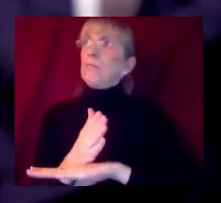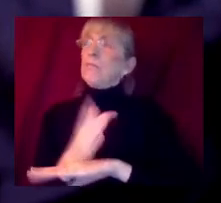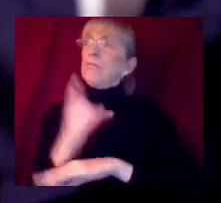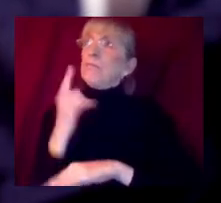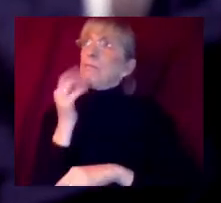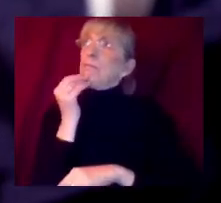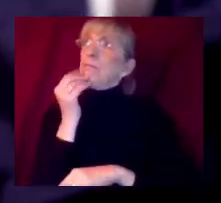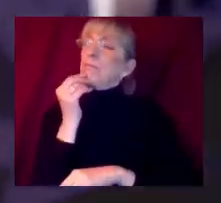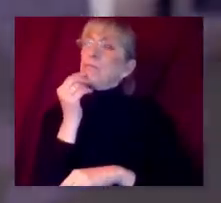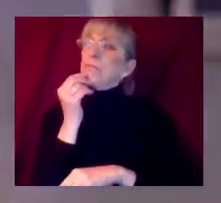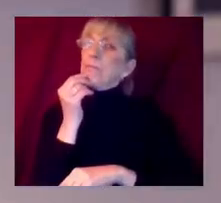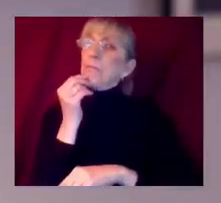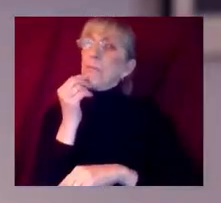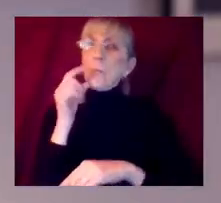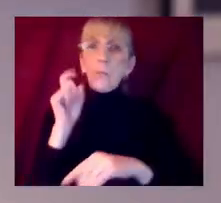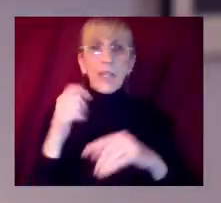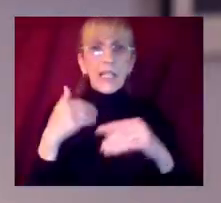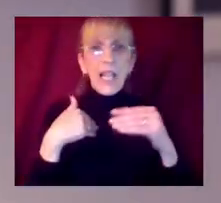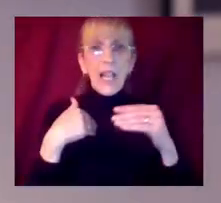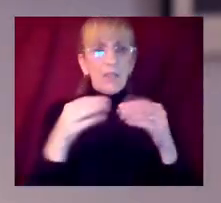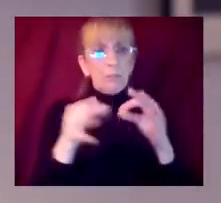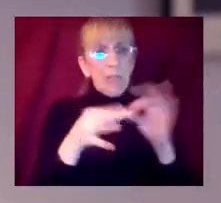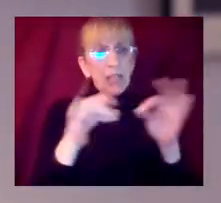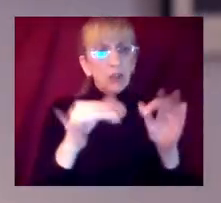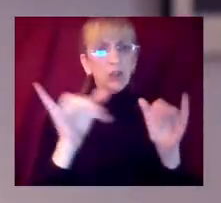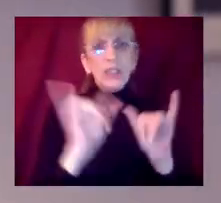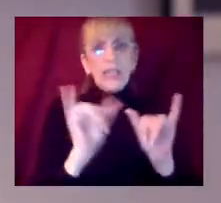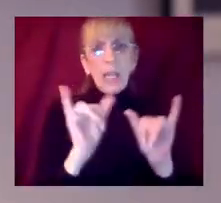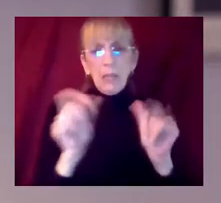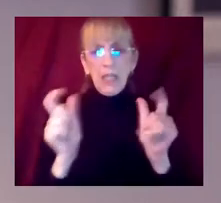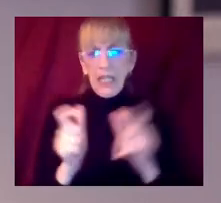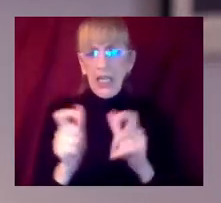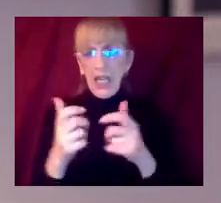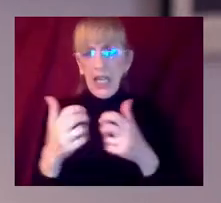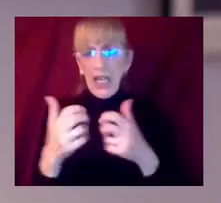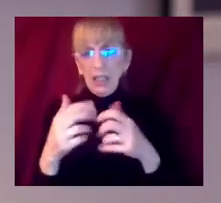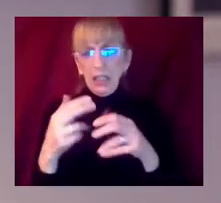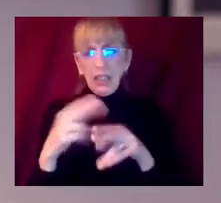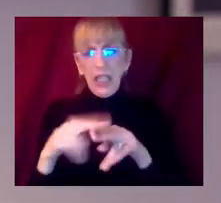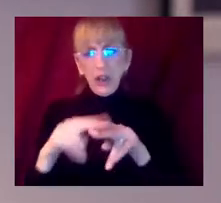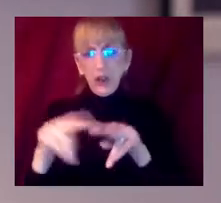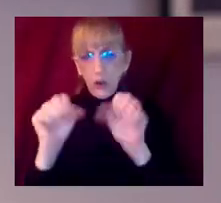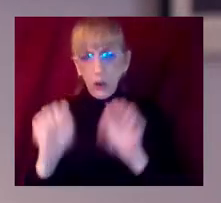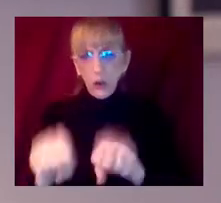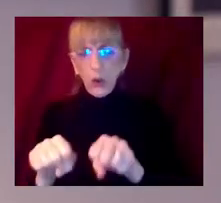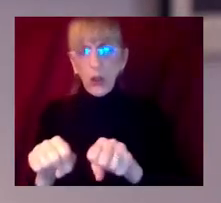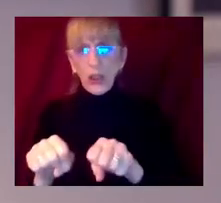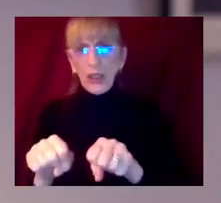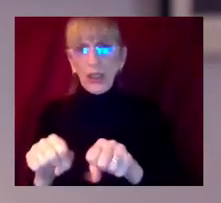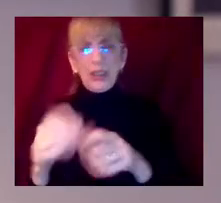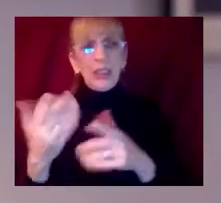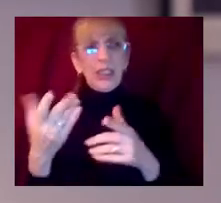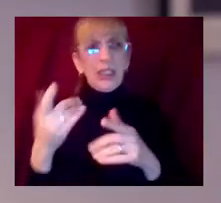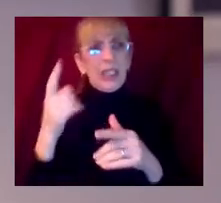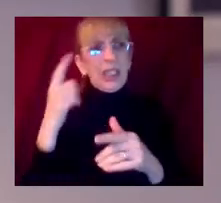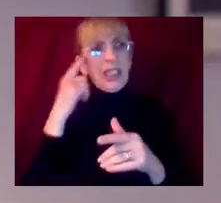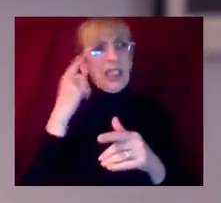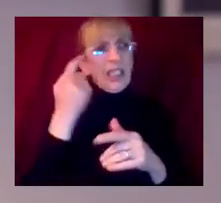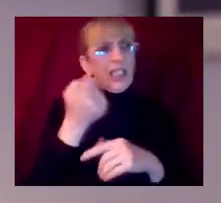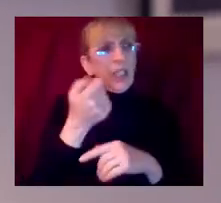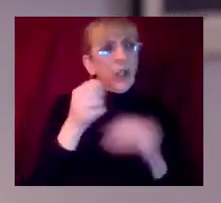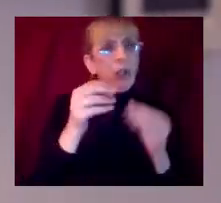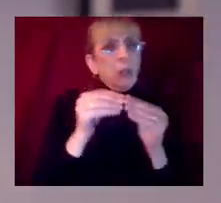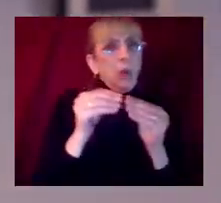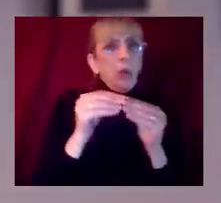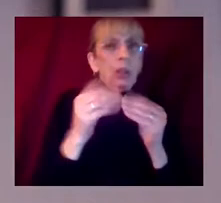message that the little engine that could. Only I thought, well, maybe I'll record it. So it needed to be a little more, of an